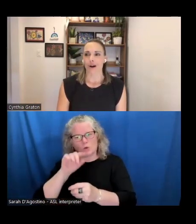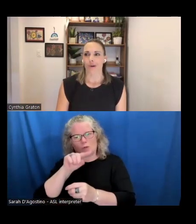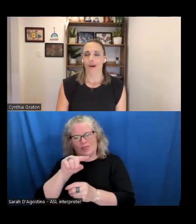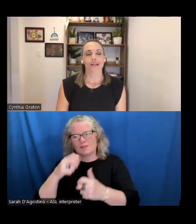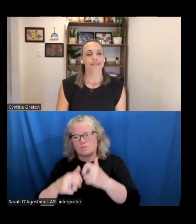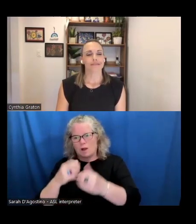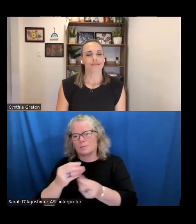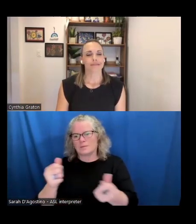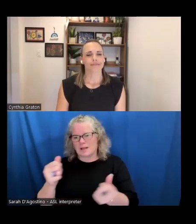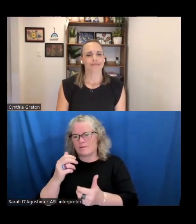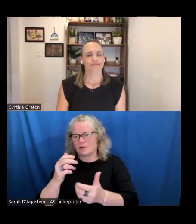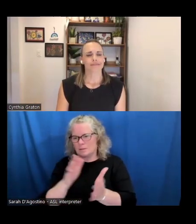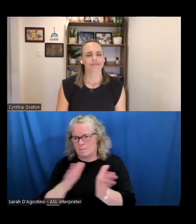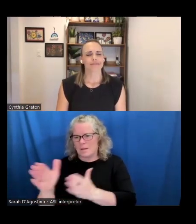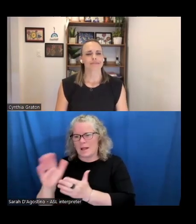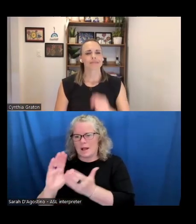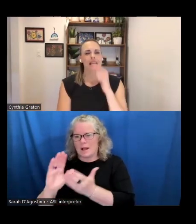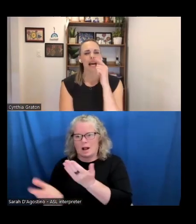Now,